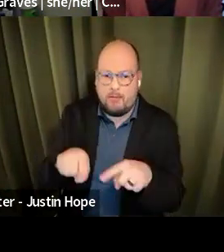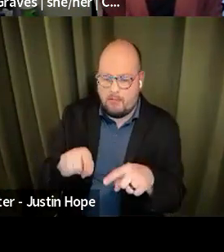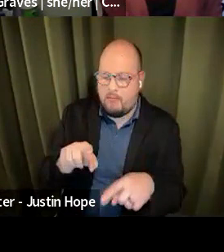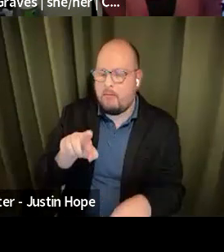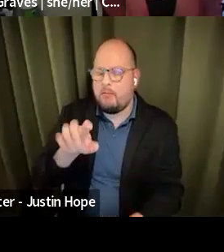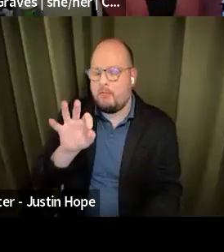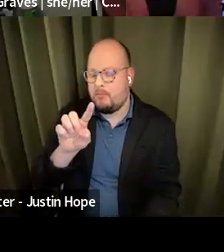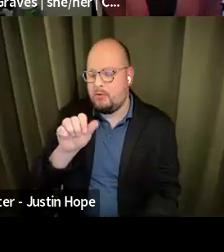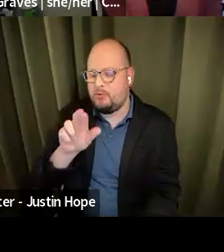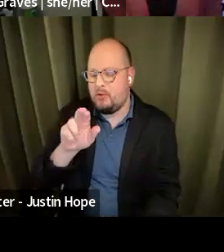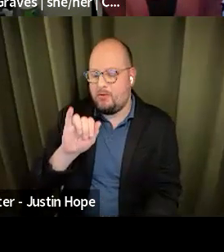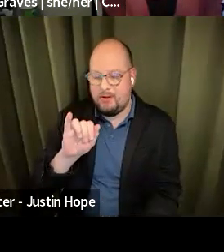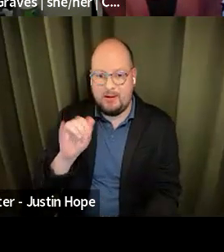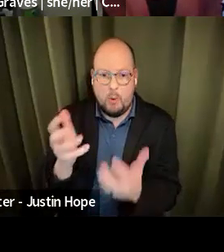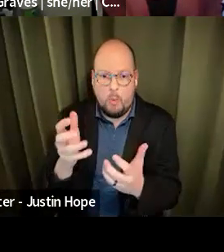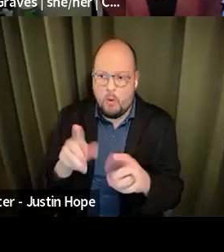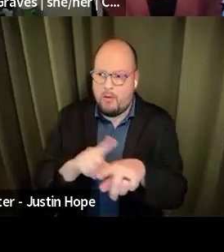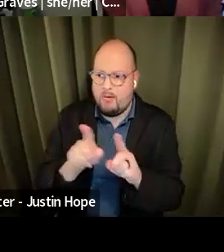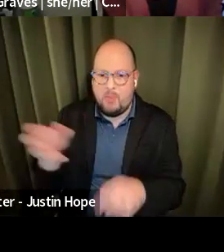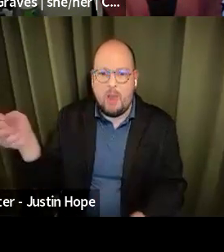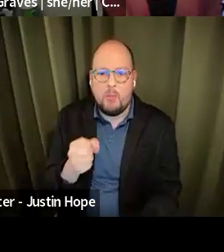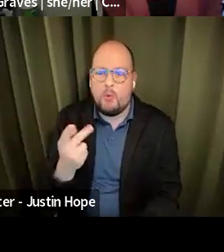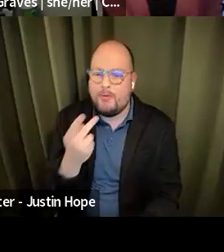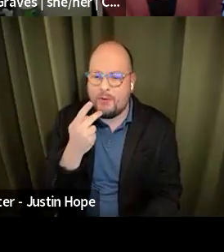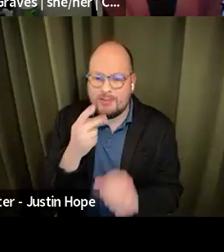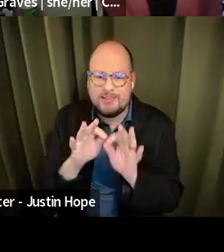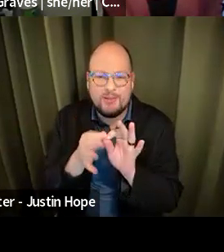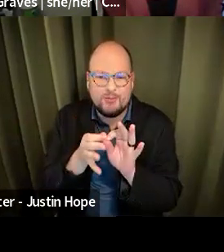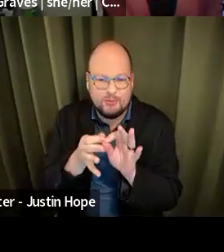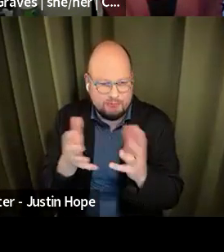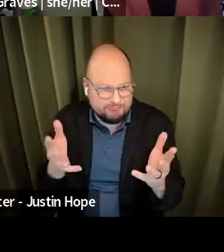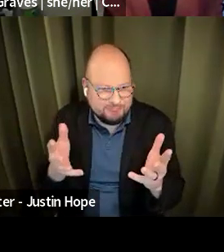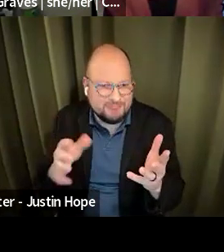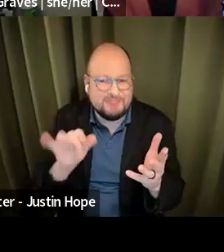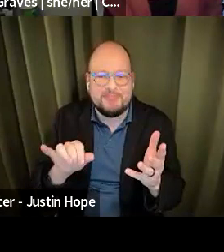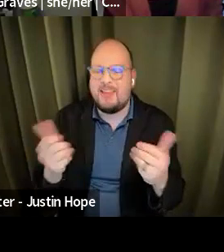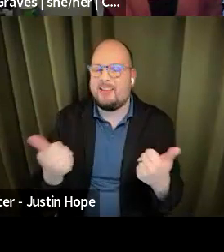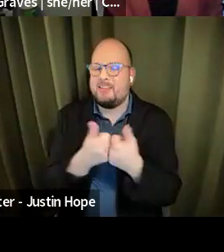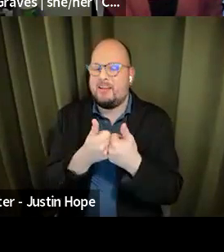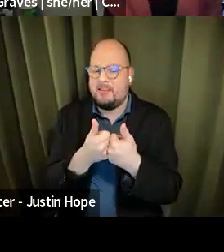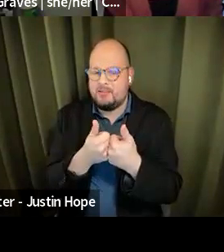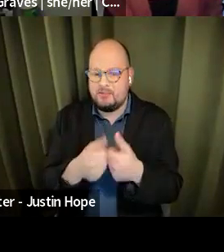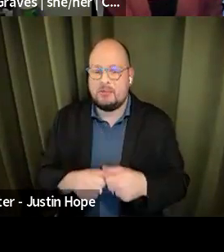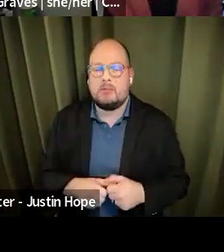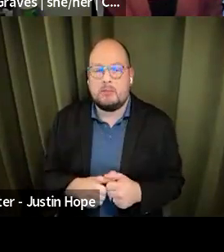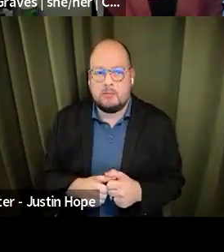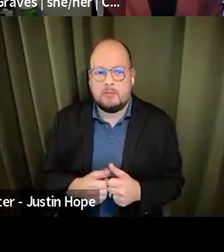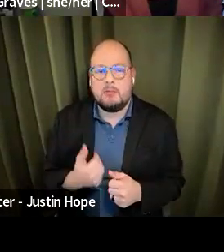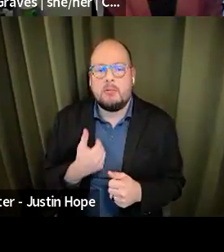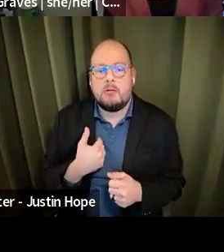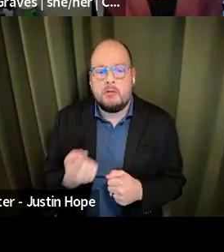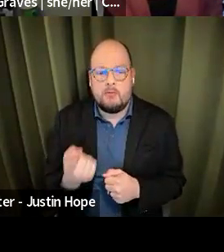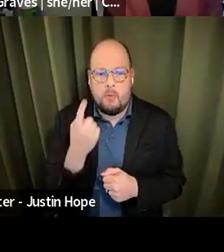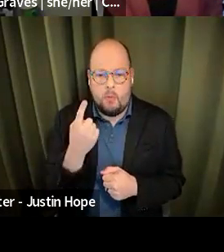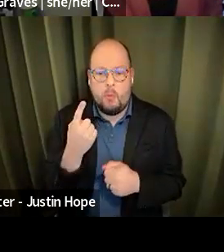So, you only learn that unless you partner with the community. One other thing that we've done is there's an organization called United Voices for